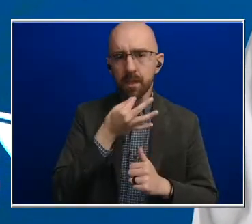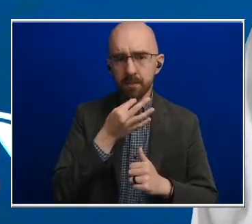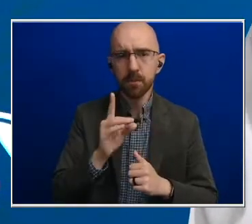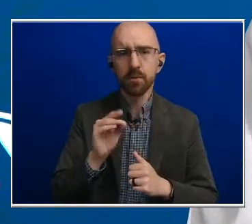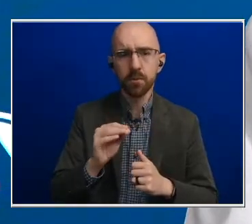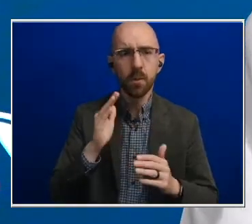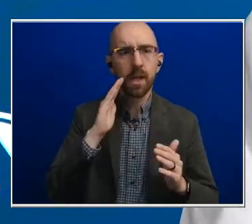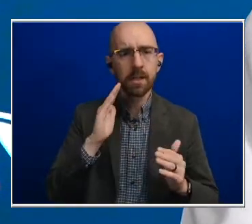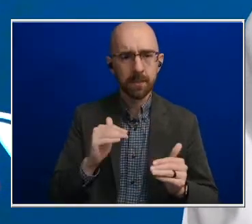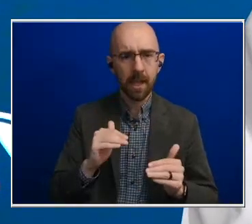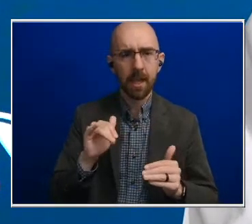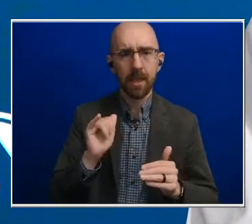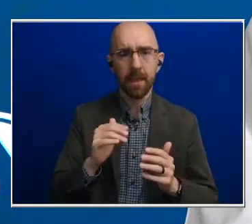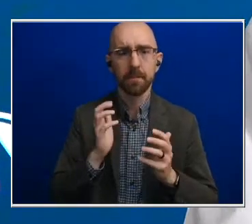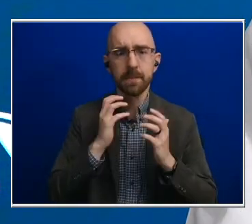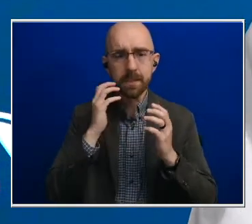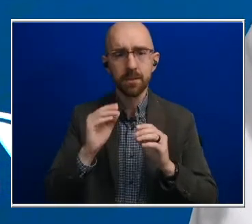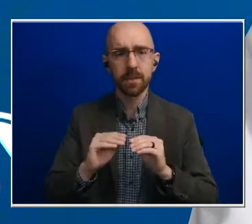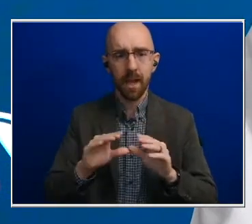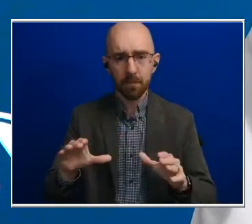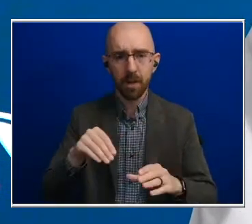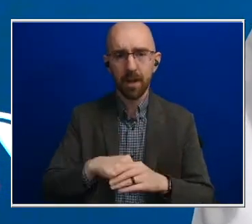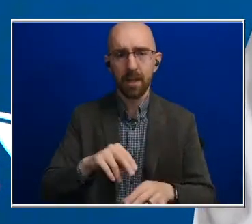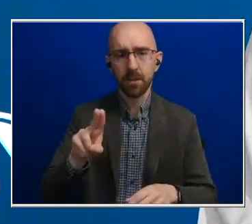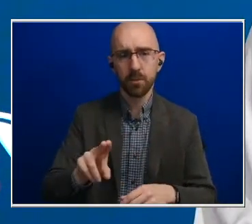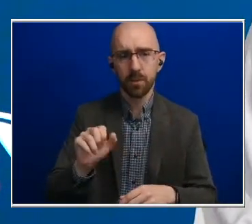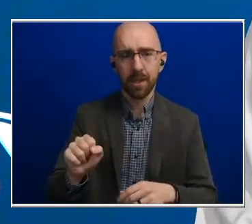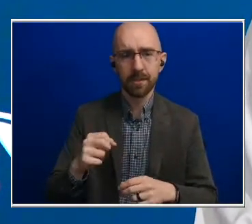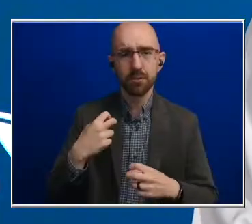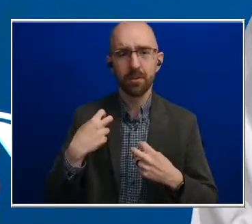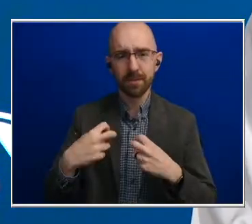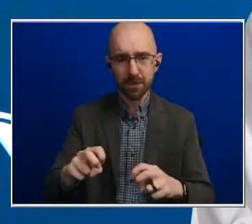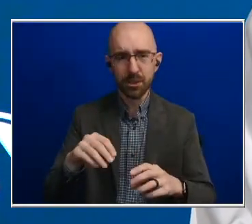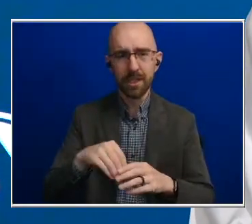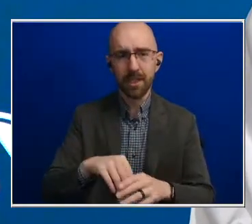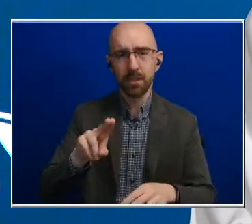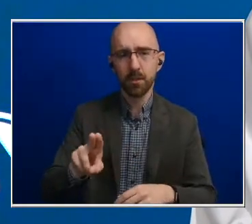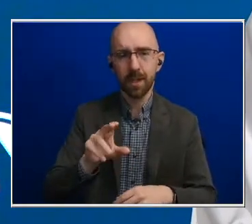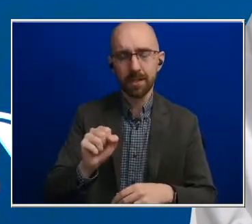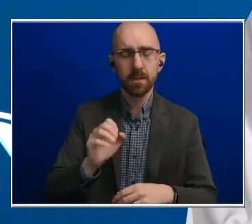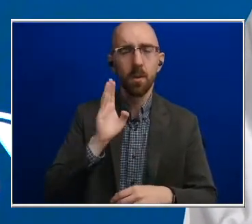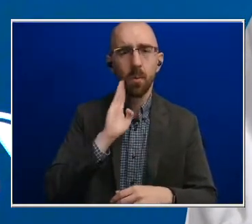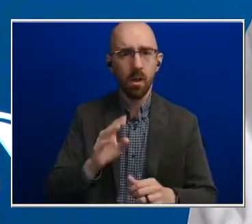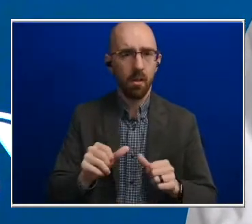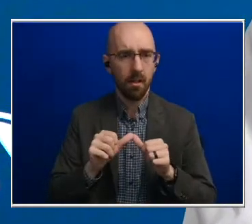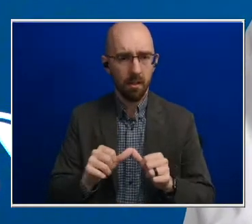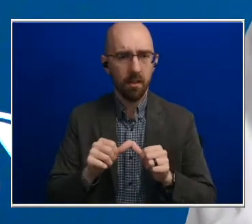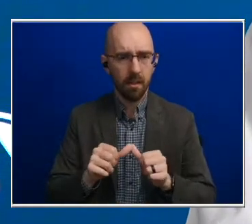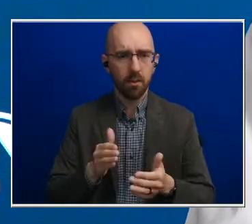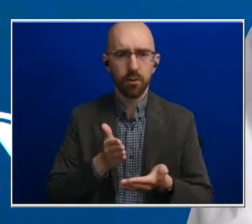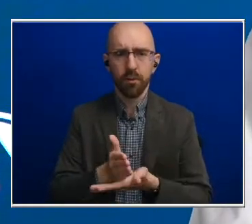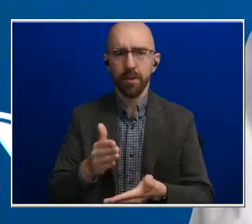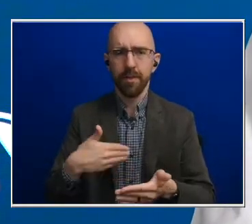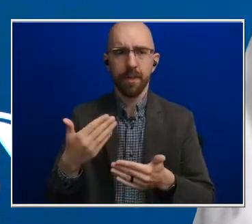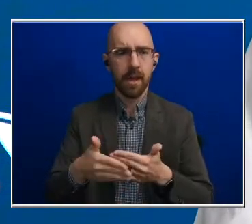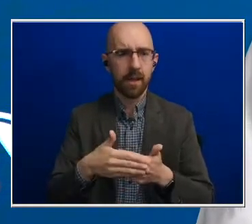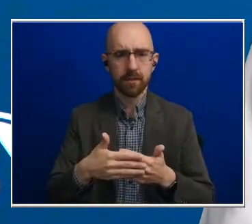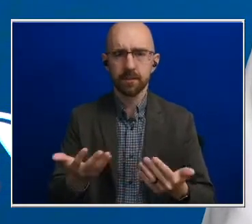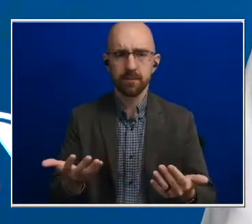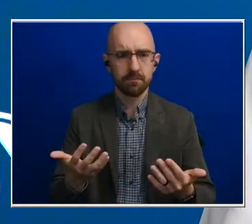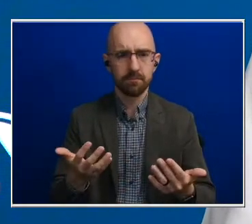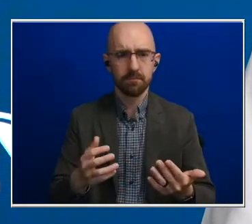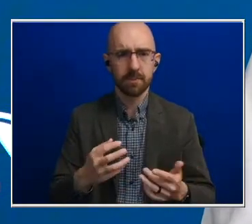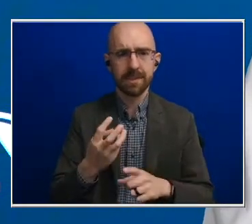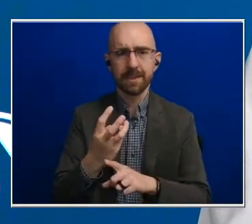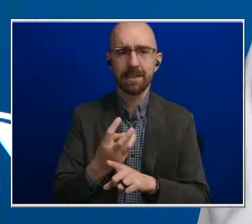measles outbreak in the United States, this transmission in the United States, will continue over the next 6 months at